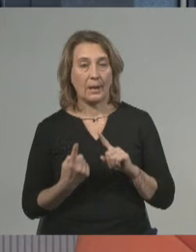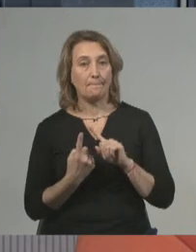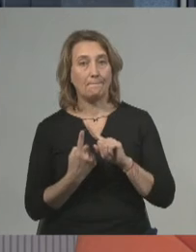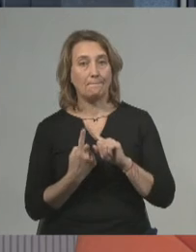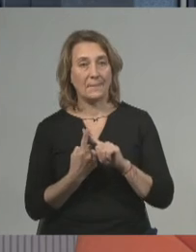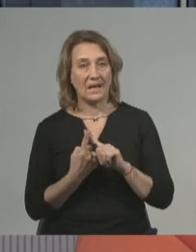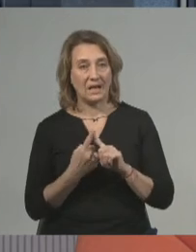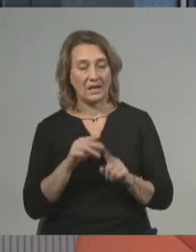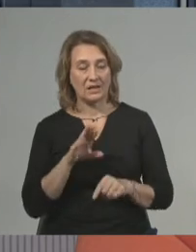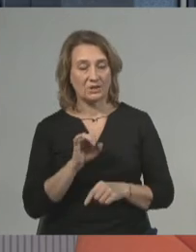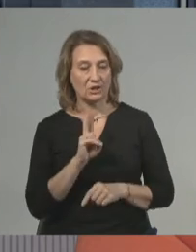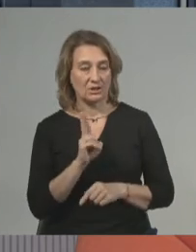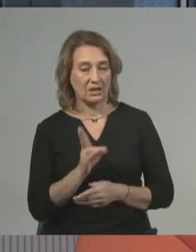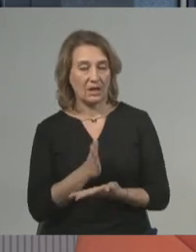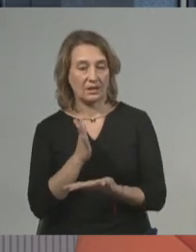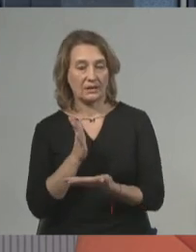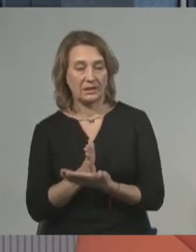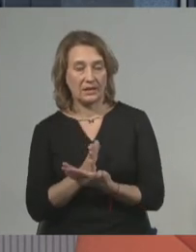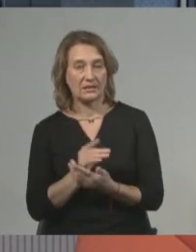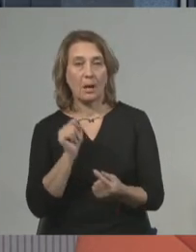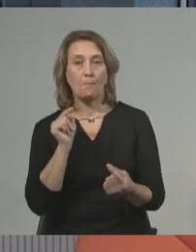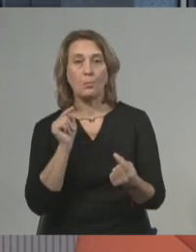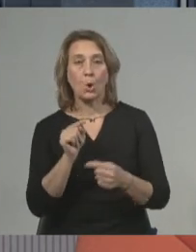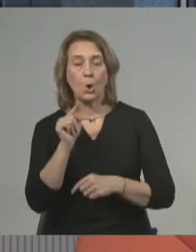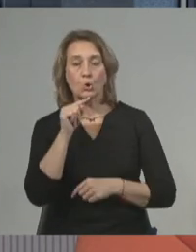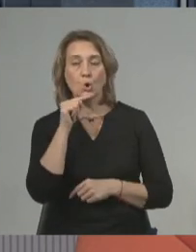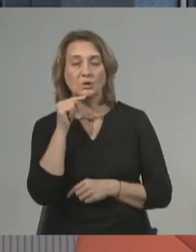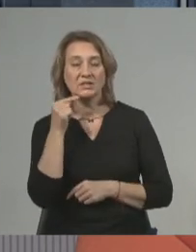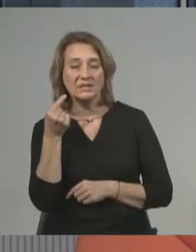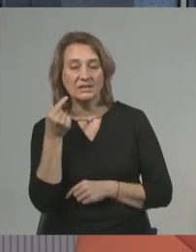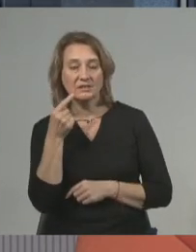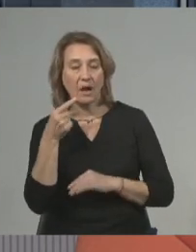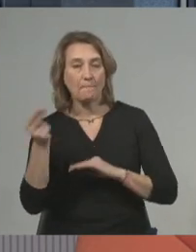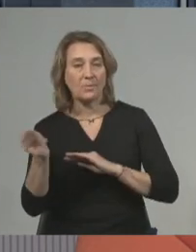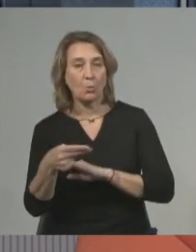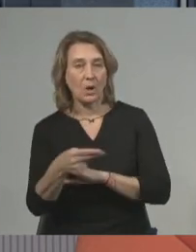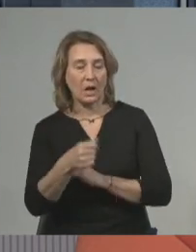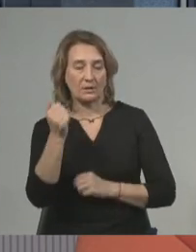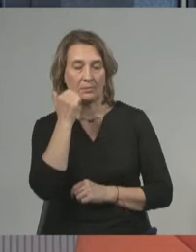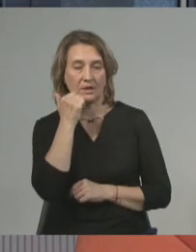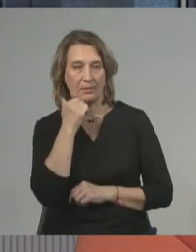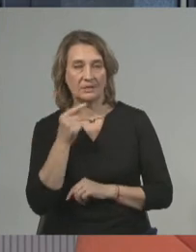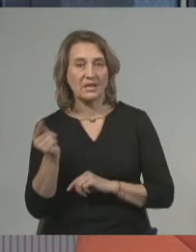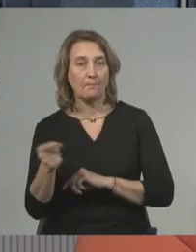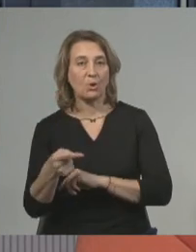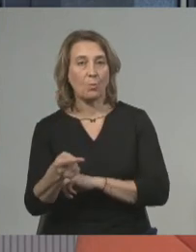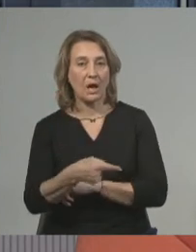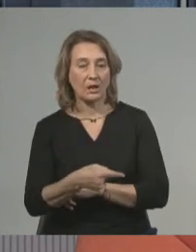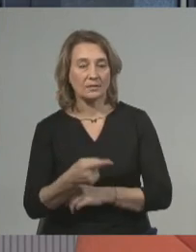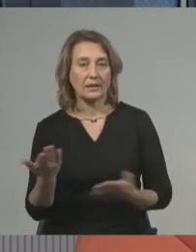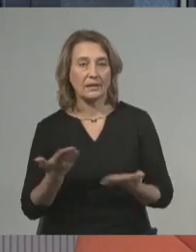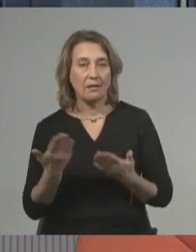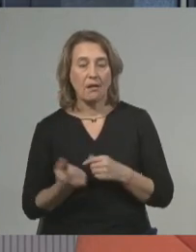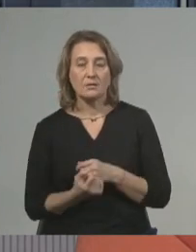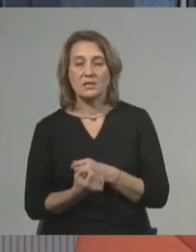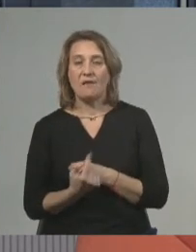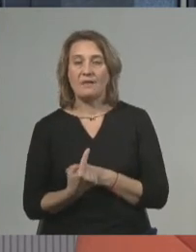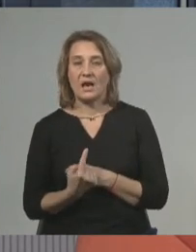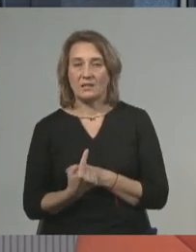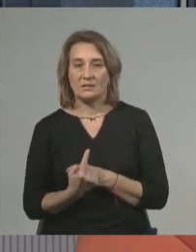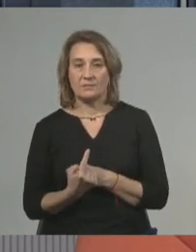propaganda that paints the far right of some evil at every turn that's going to pop out and and take over the country which is